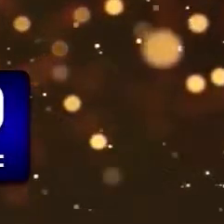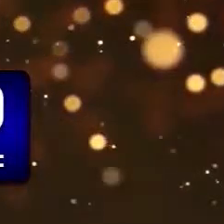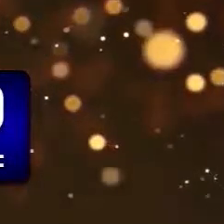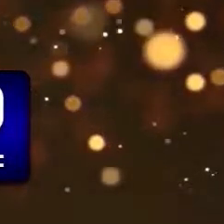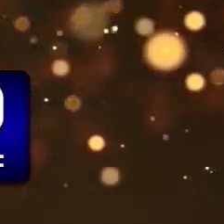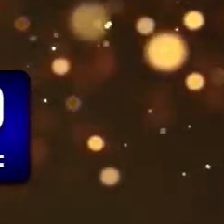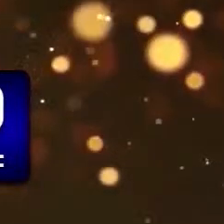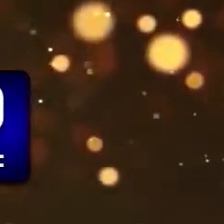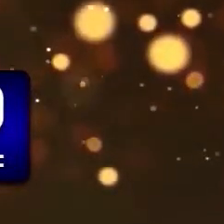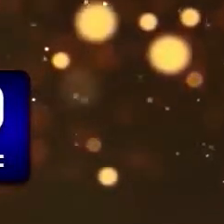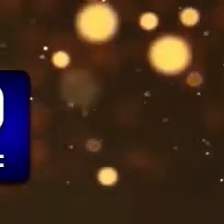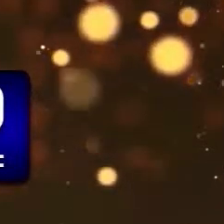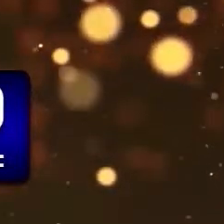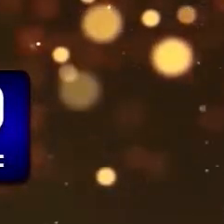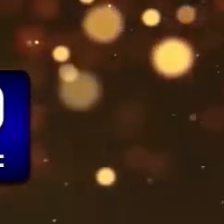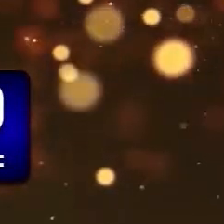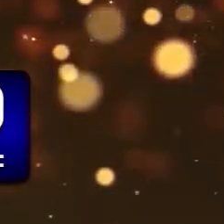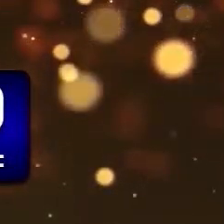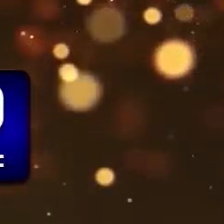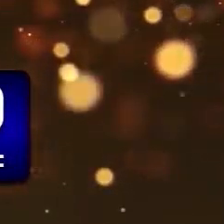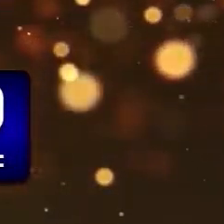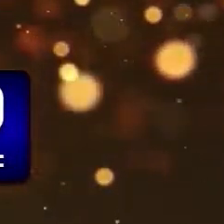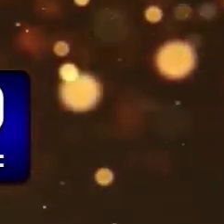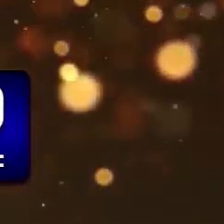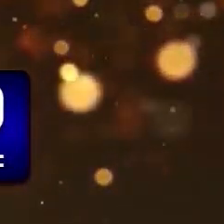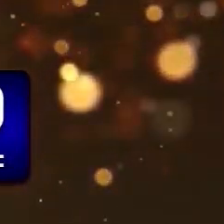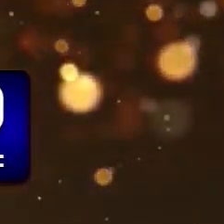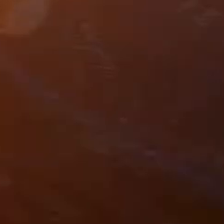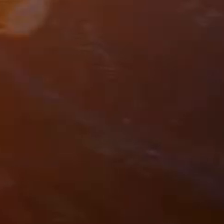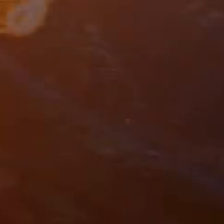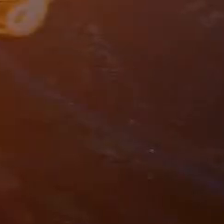It's the music segment on the Helping Hand TV show.